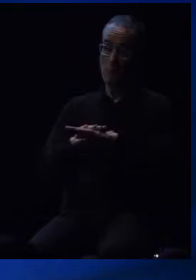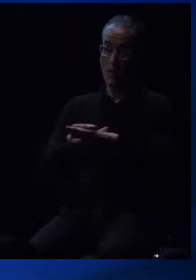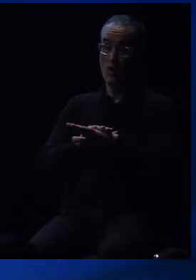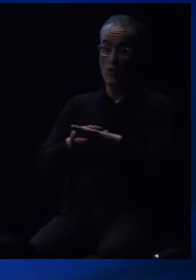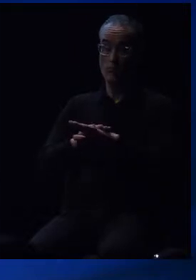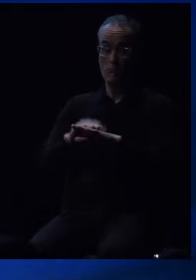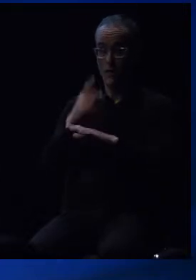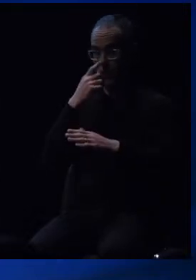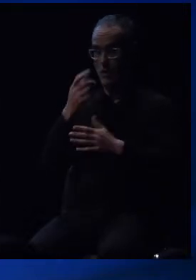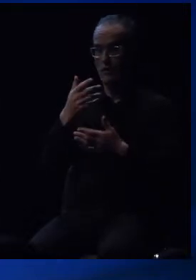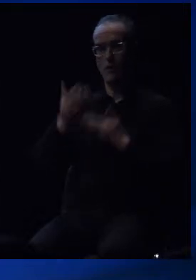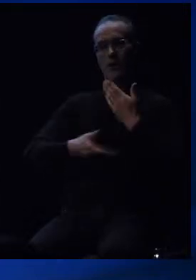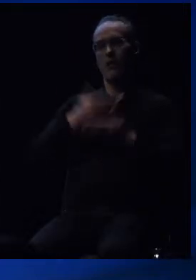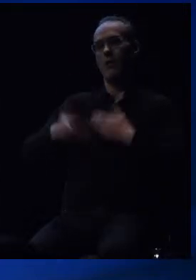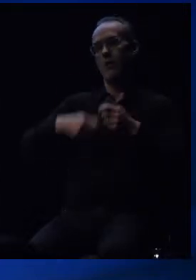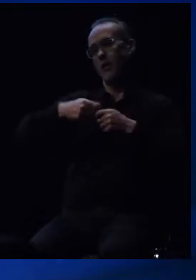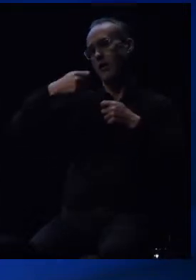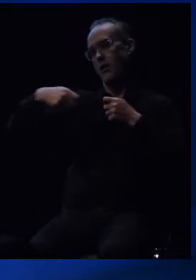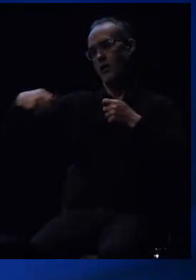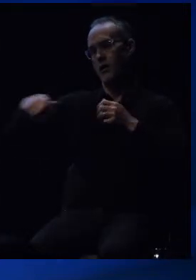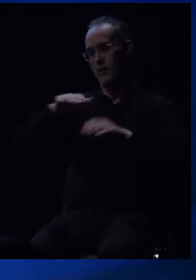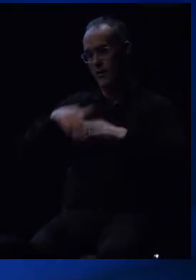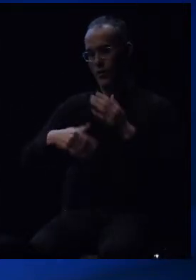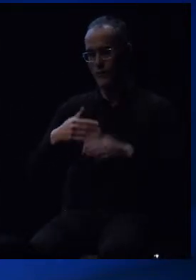talk a lot about blue.